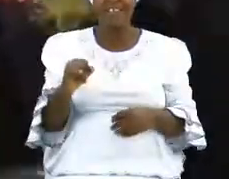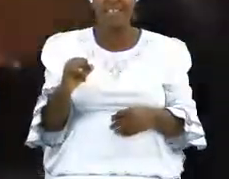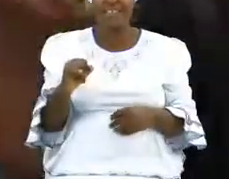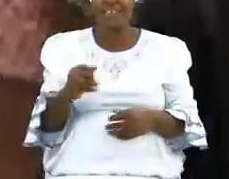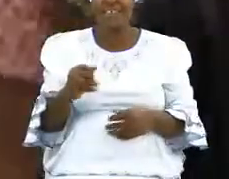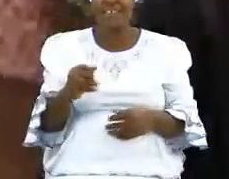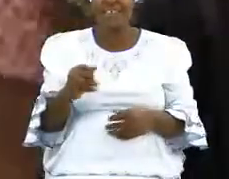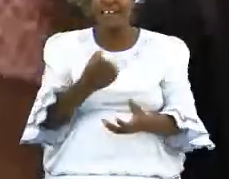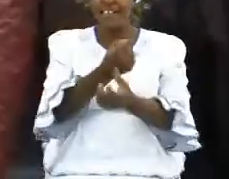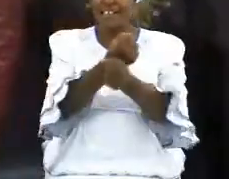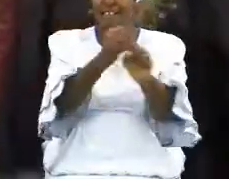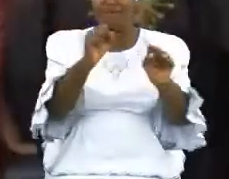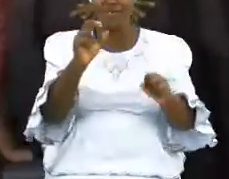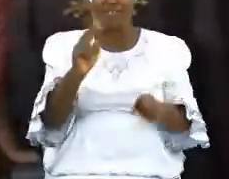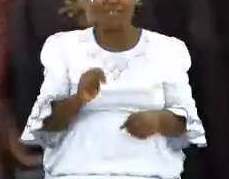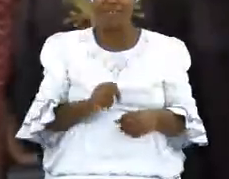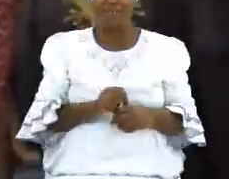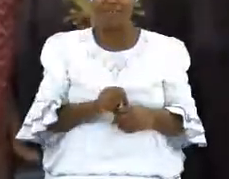salvation,